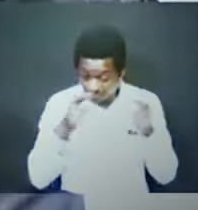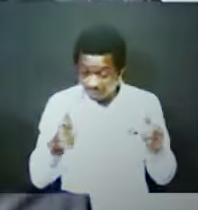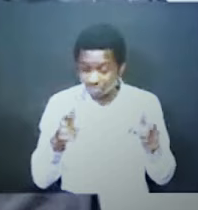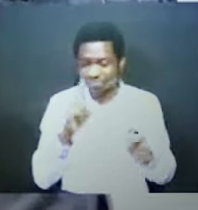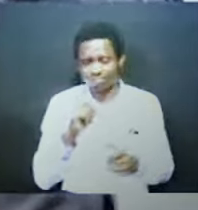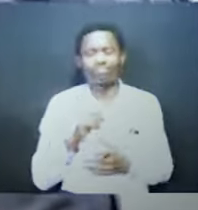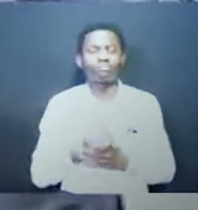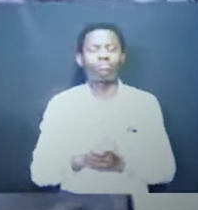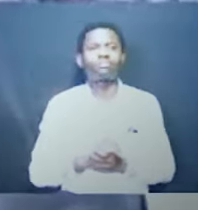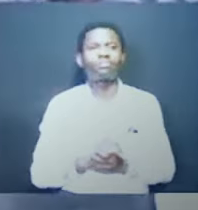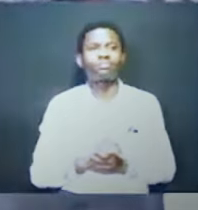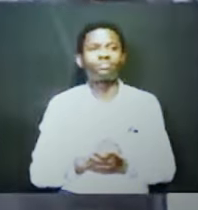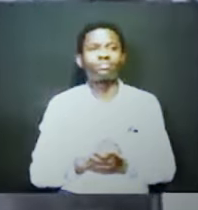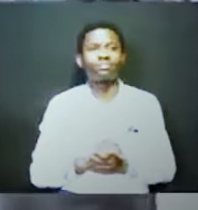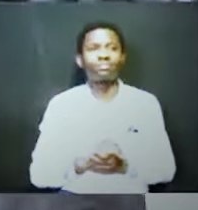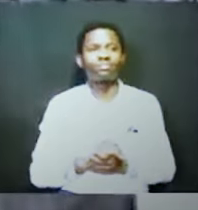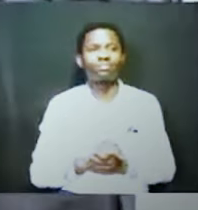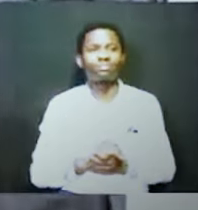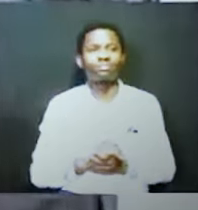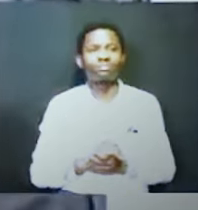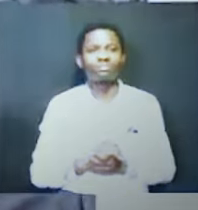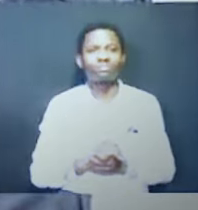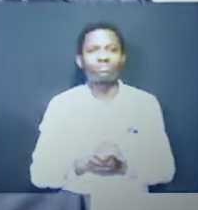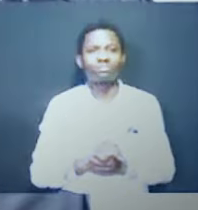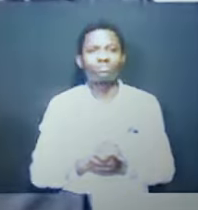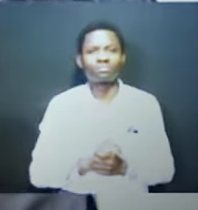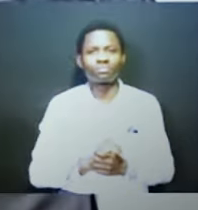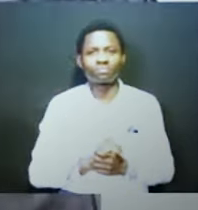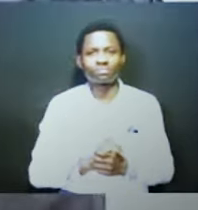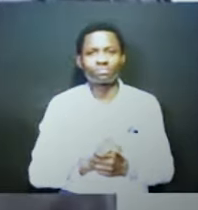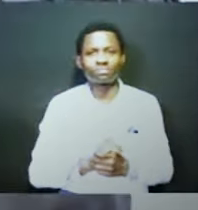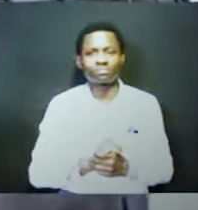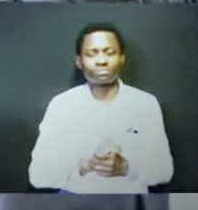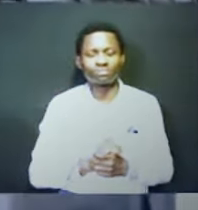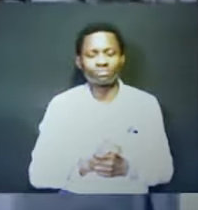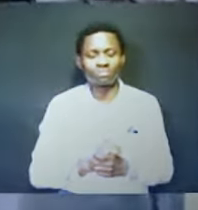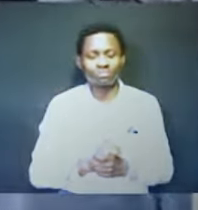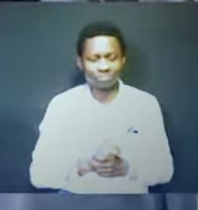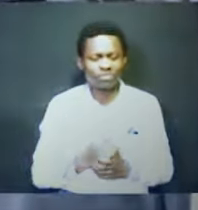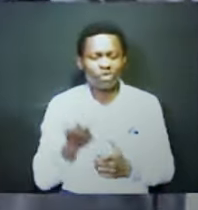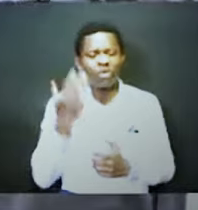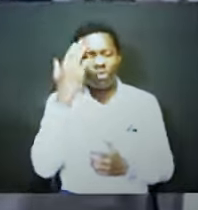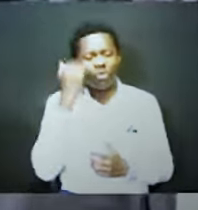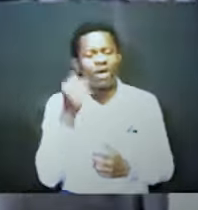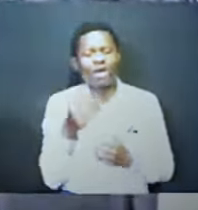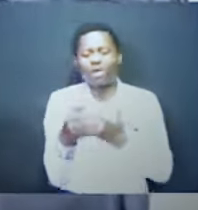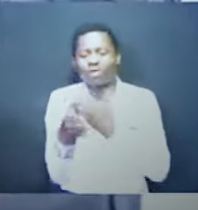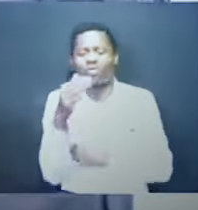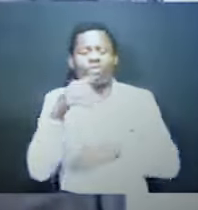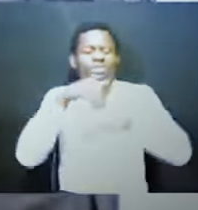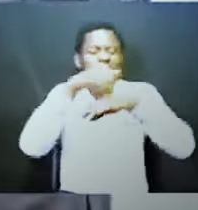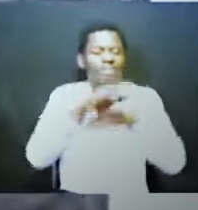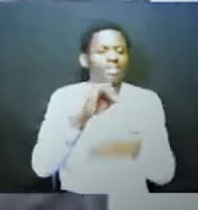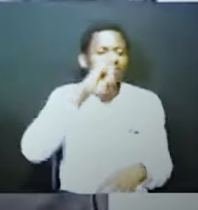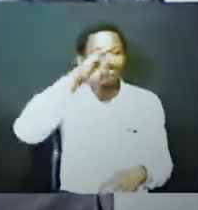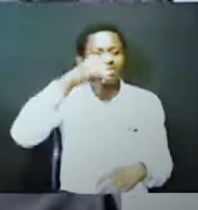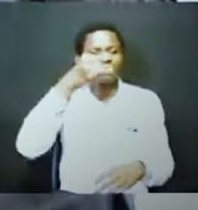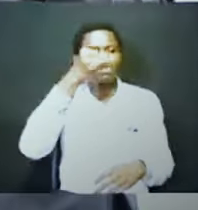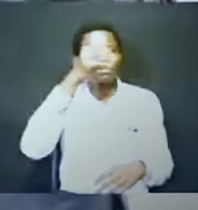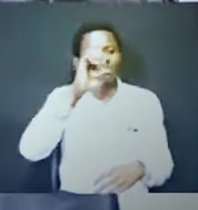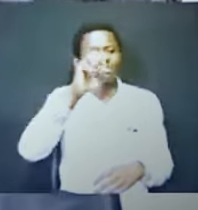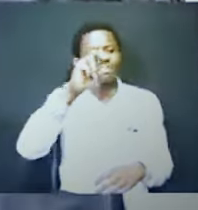8. The reason why God has asked Jeremiah to go and fetch the Rechabites and then try to give